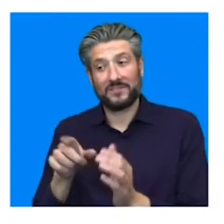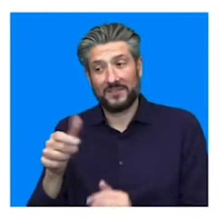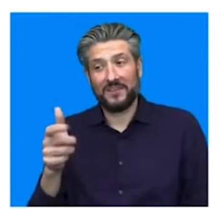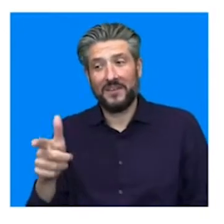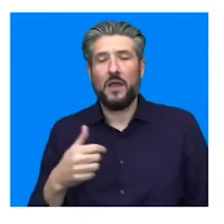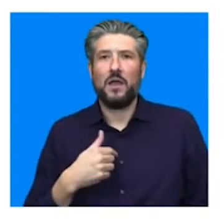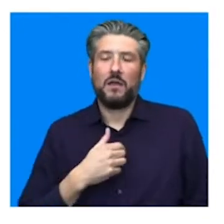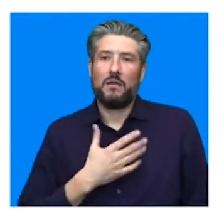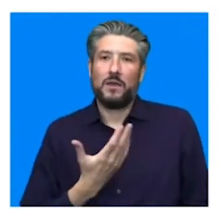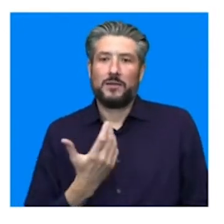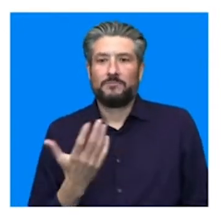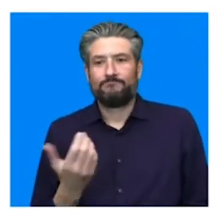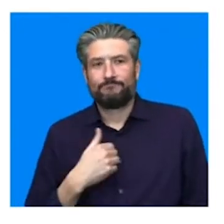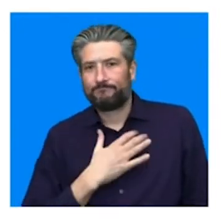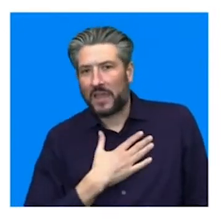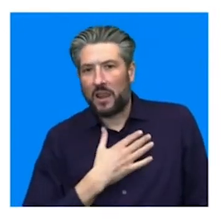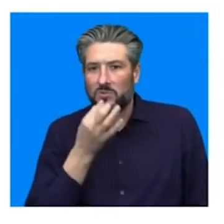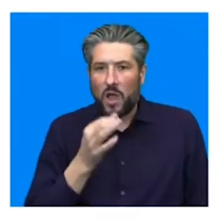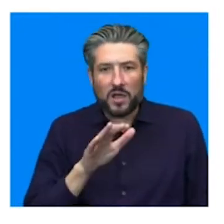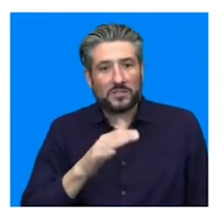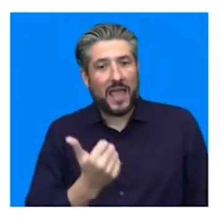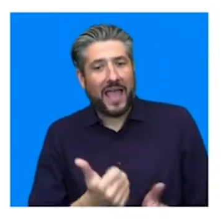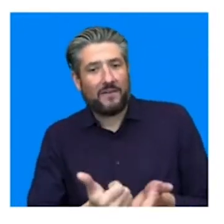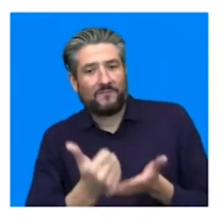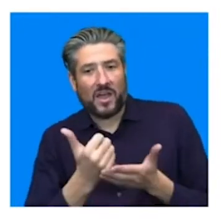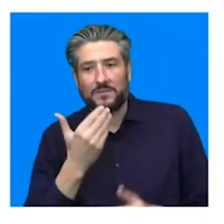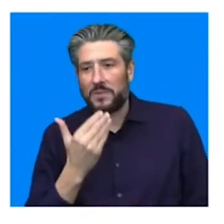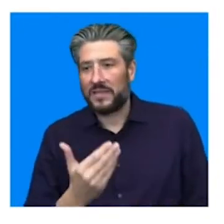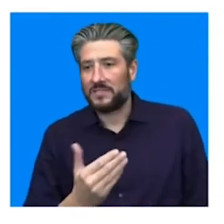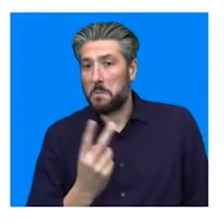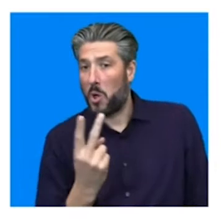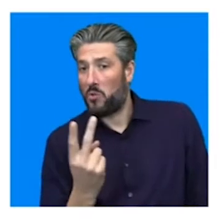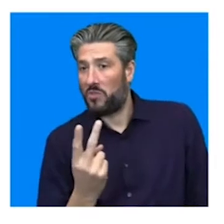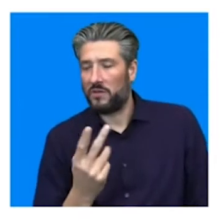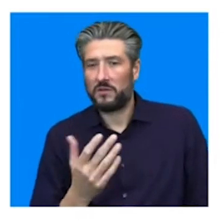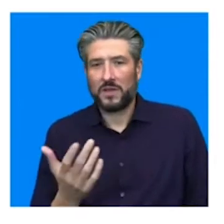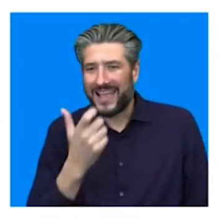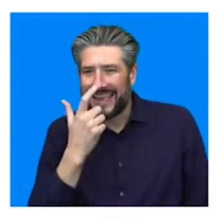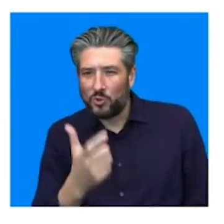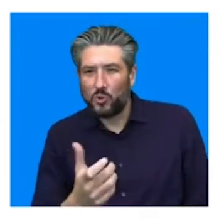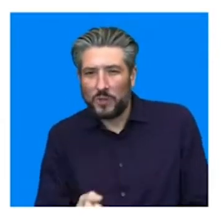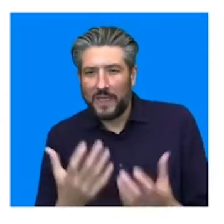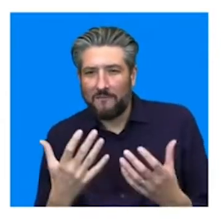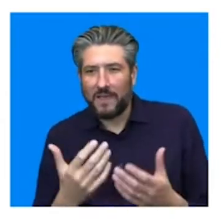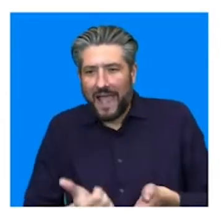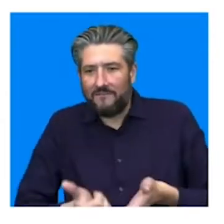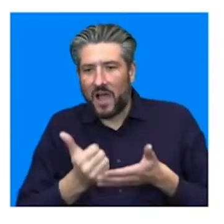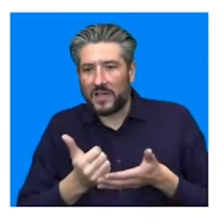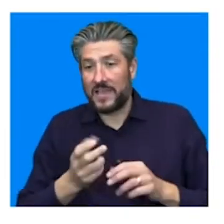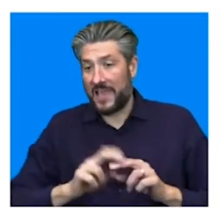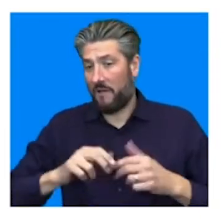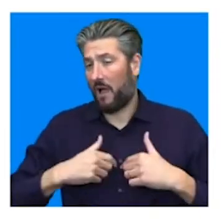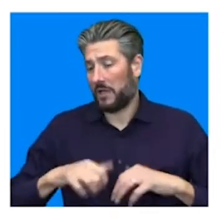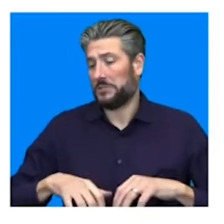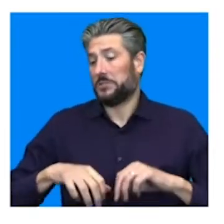you for some advice, really. So what would you both, if you could give me advice to someone starting out on this journey, what would you say is the biggest thing you've